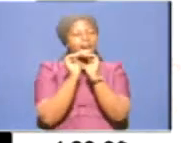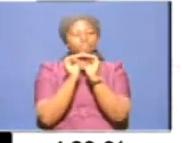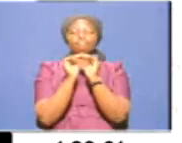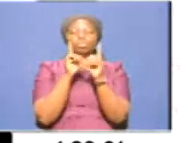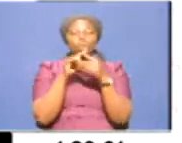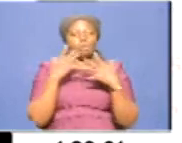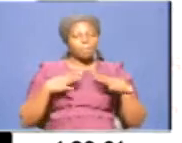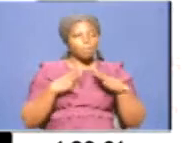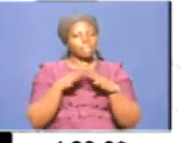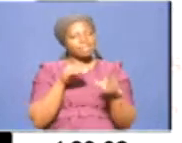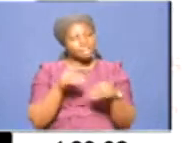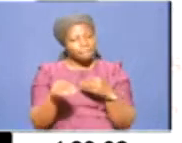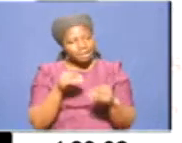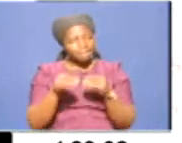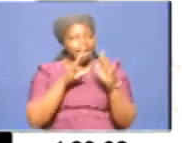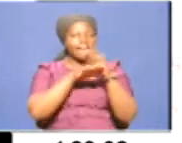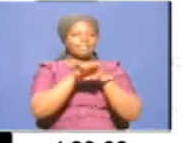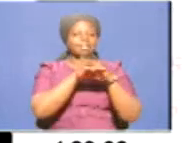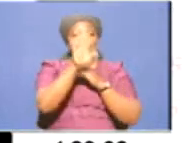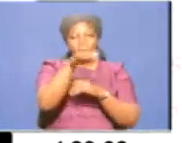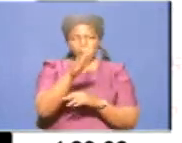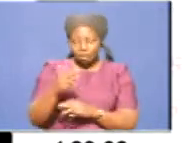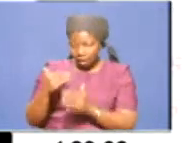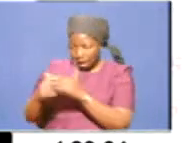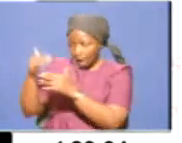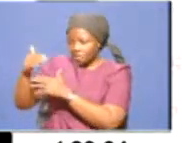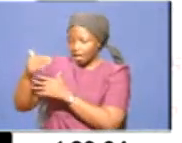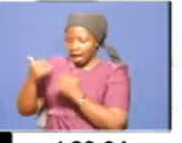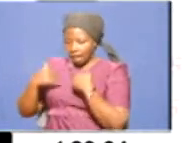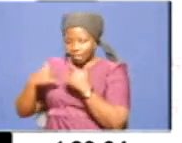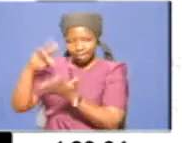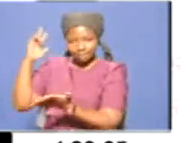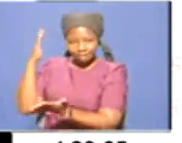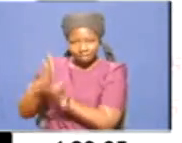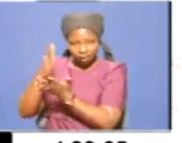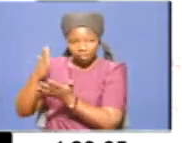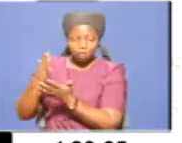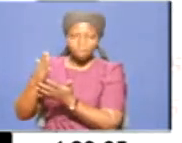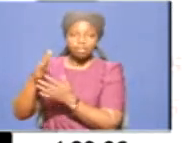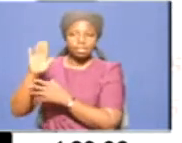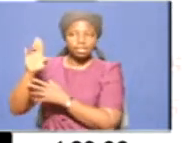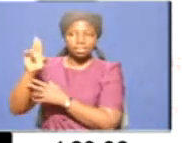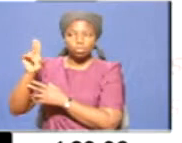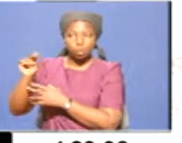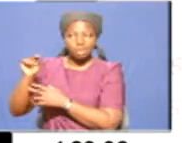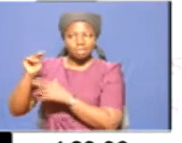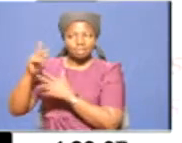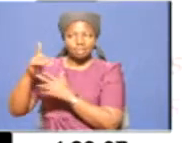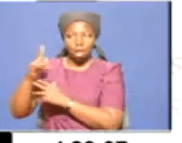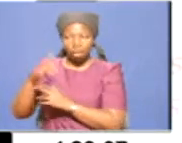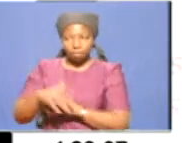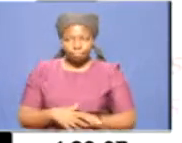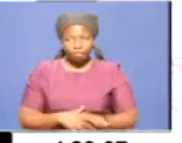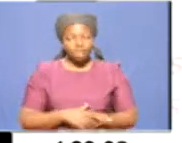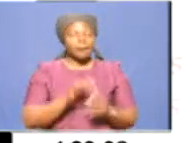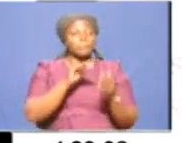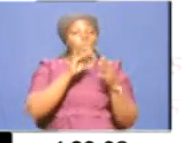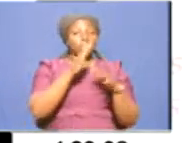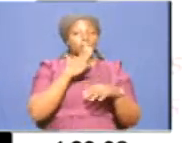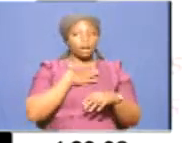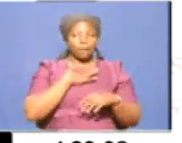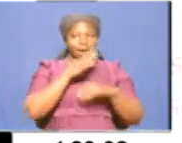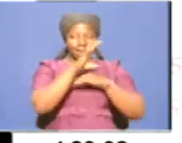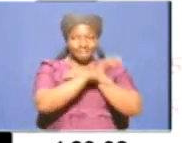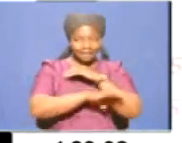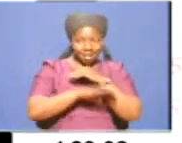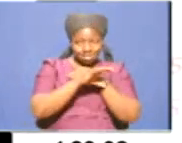themselves into parliament. After having ratified the UN Convention. Especially after having ratified the UN Convention, because most of our countries in the Commonwealth are countries